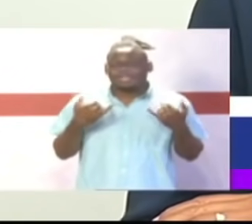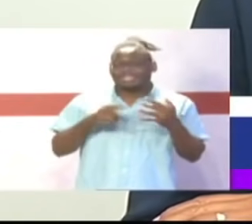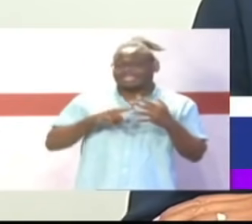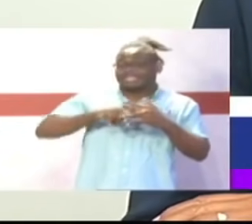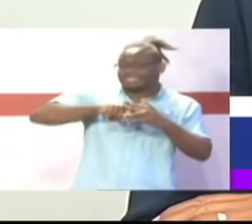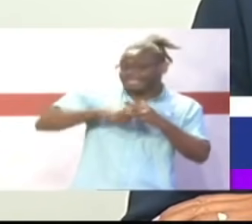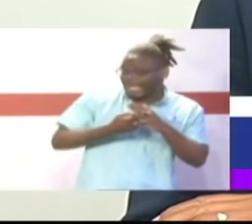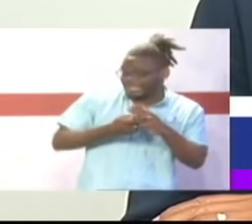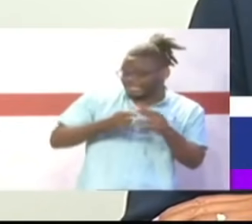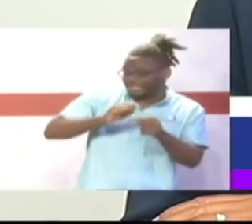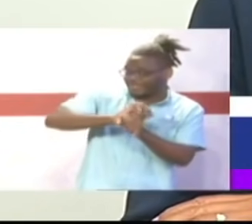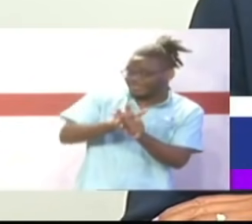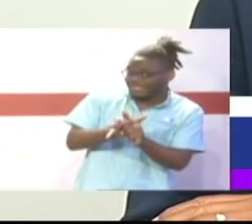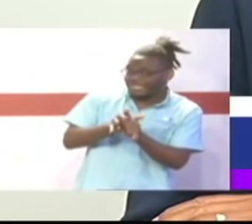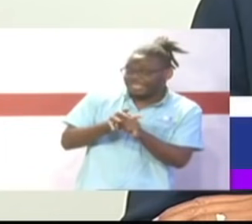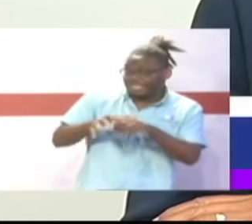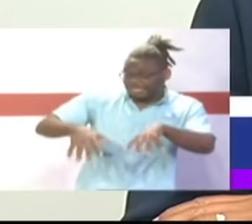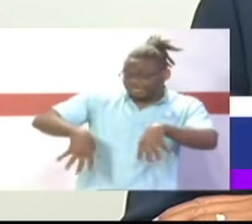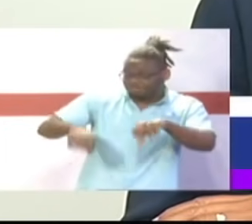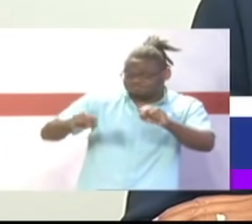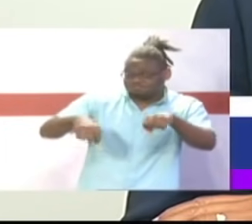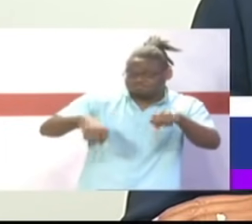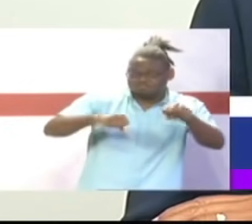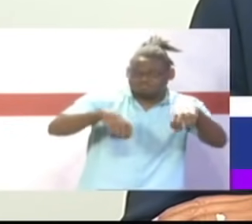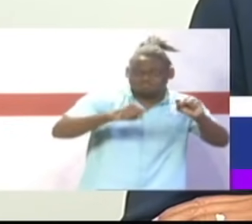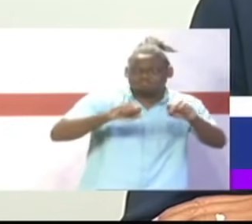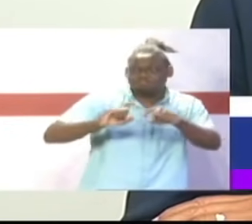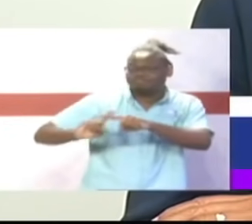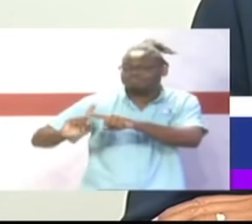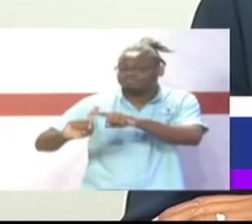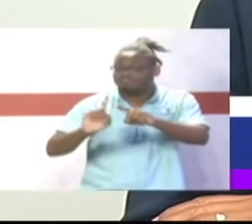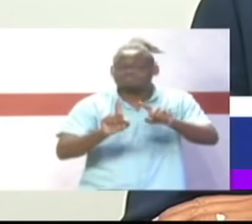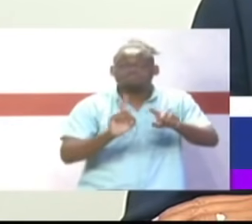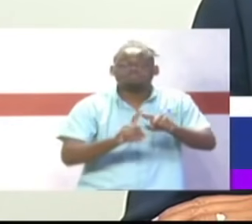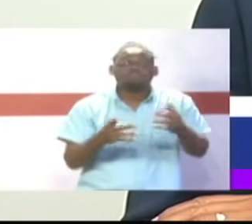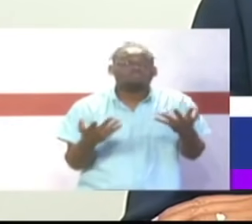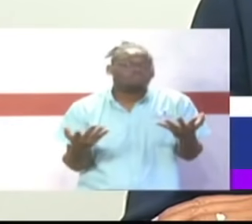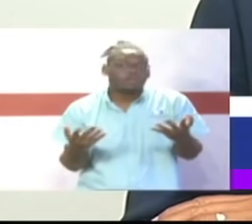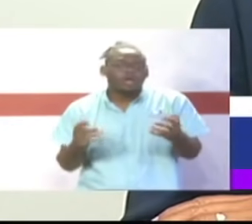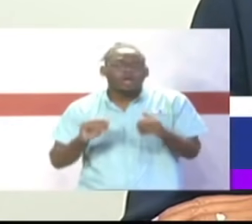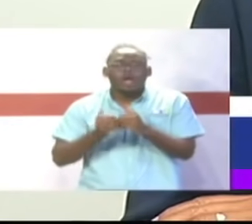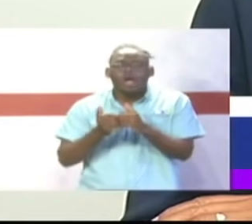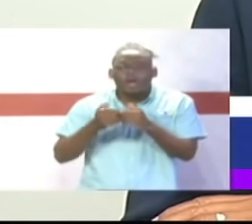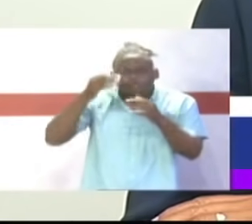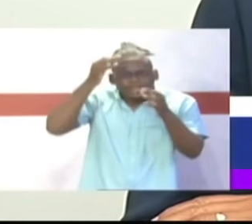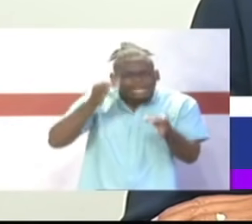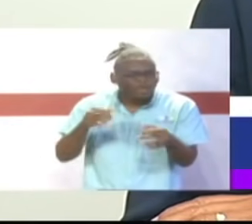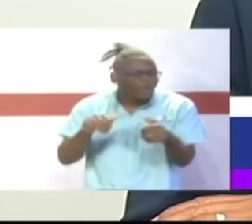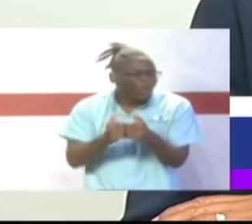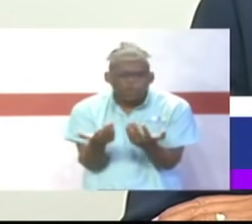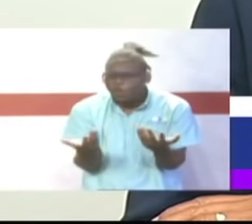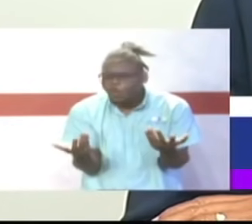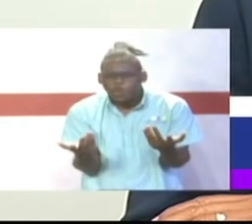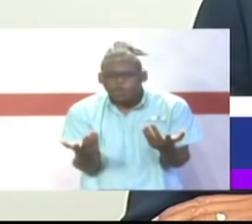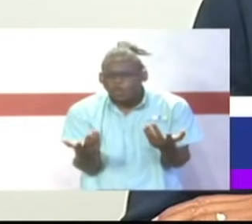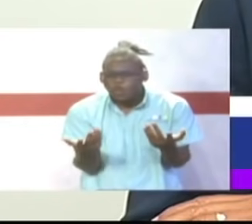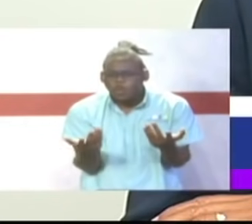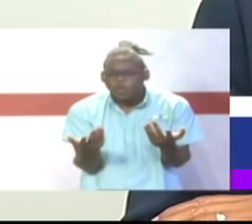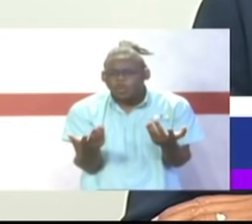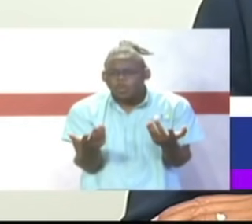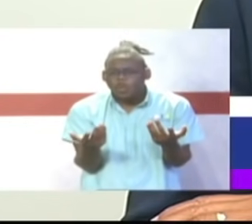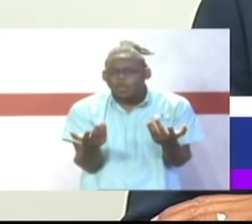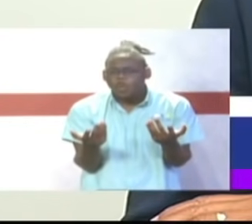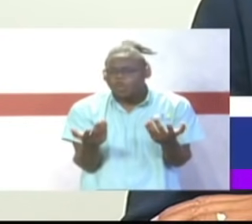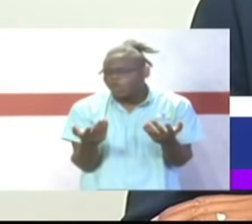measures to be implemented and measures to be rolled back have always been the domain and the prerogative of